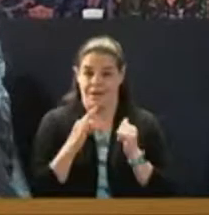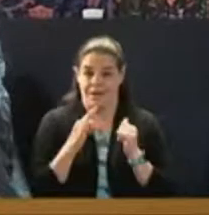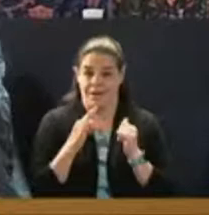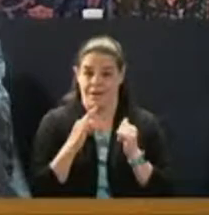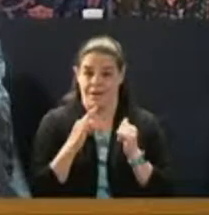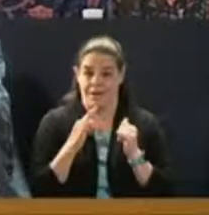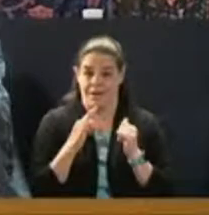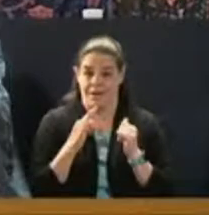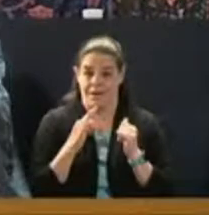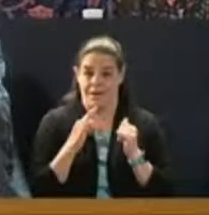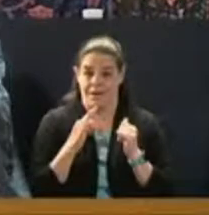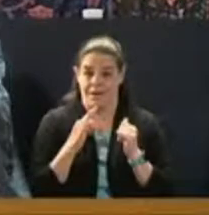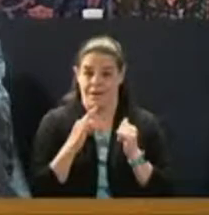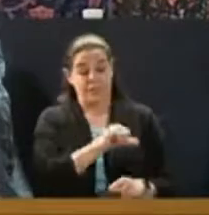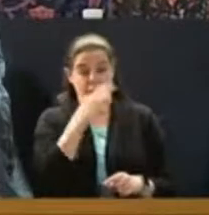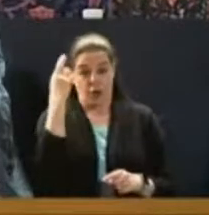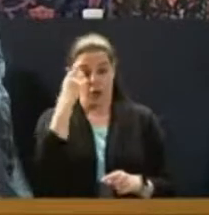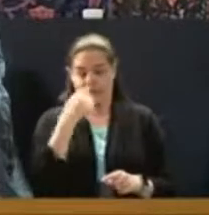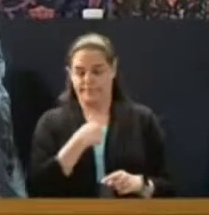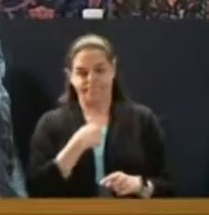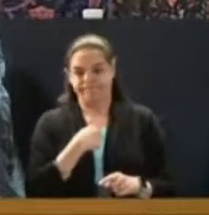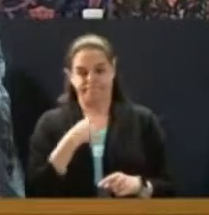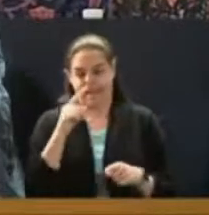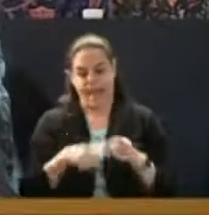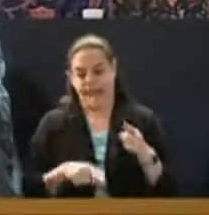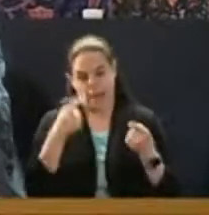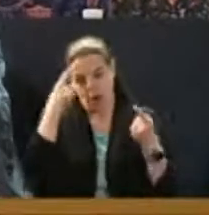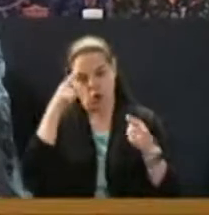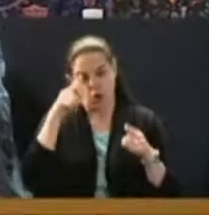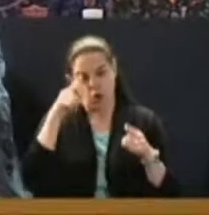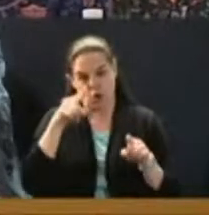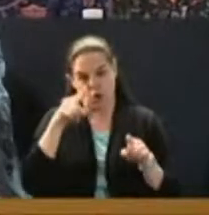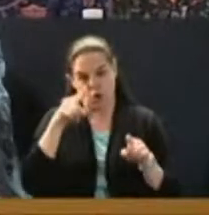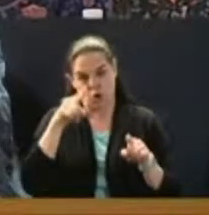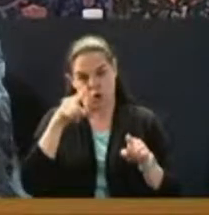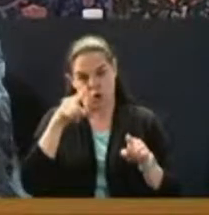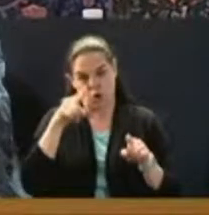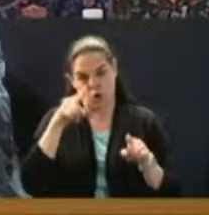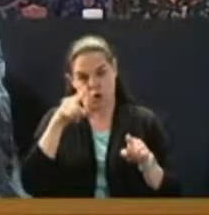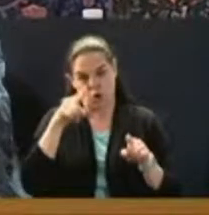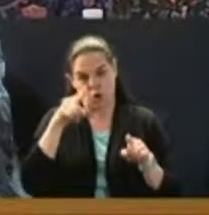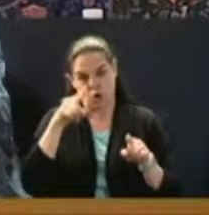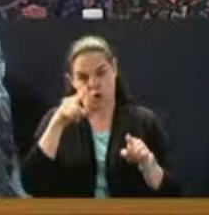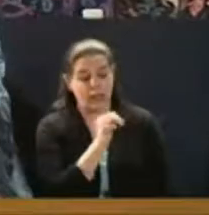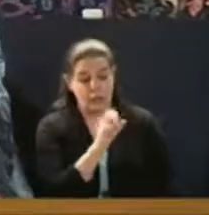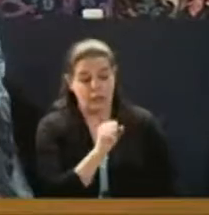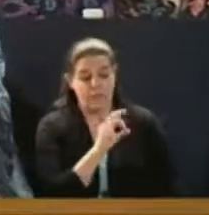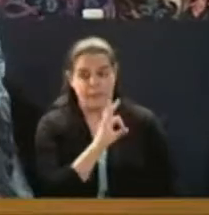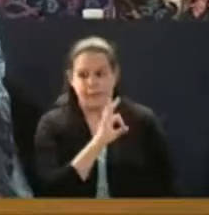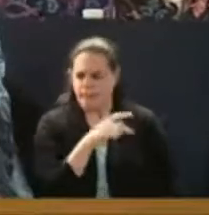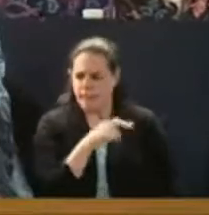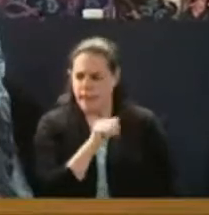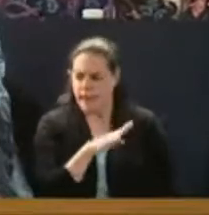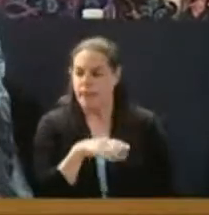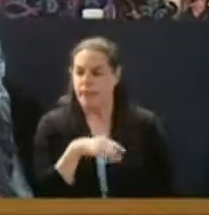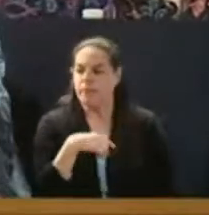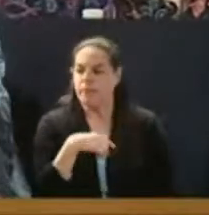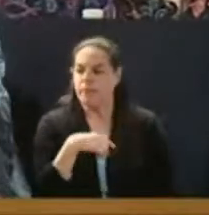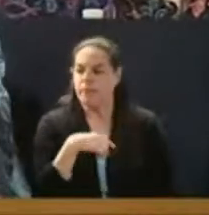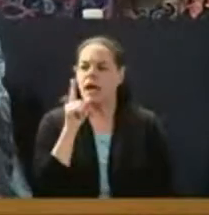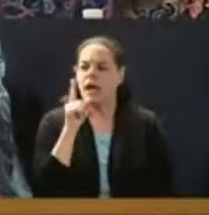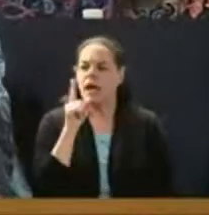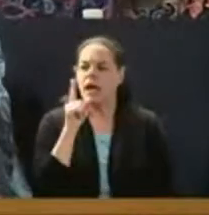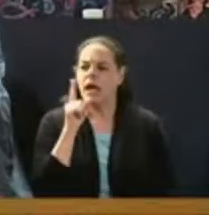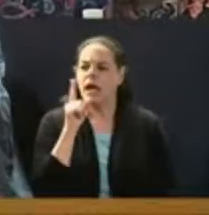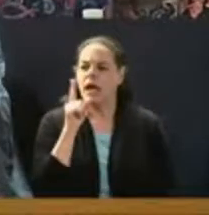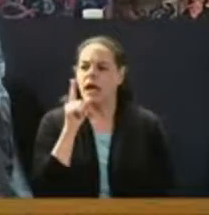So for that reason, I can't agree with this agenda. Thank you, Ms. Babb. I think Ms. Owen was